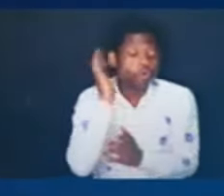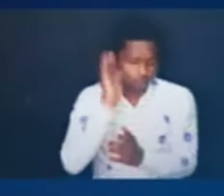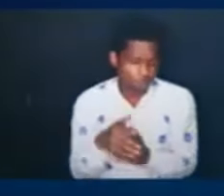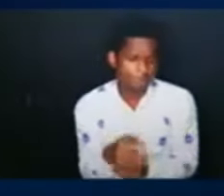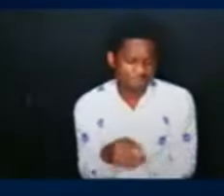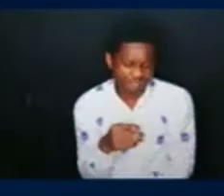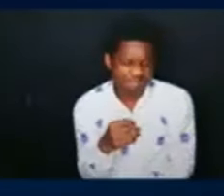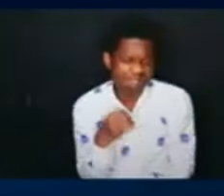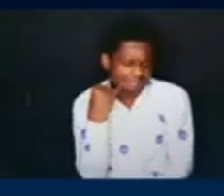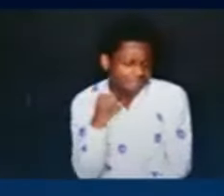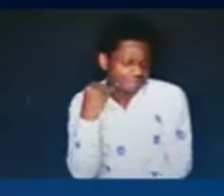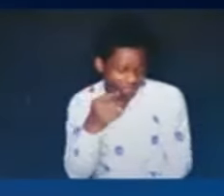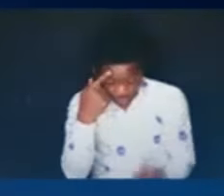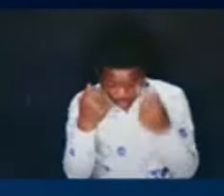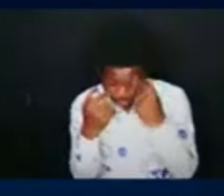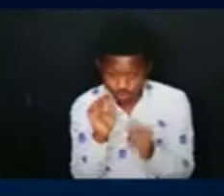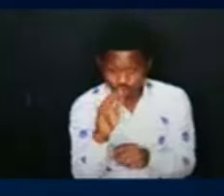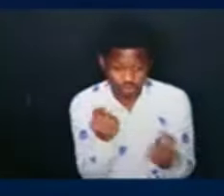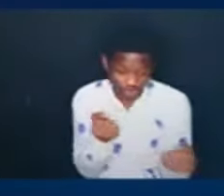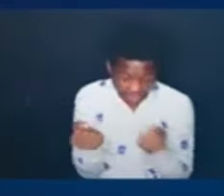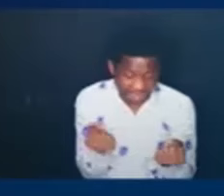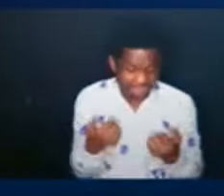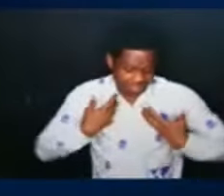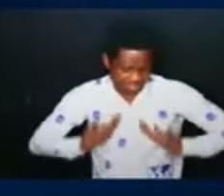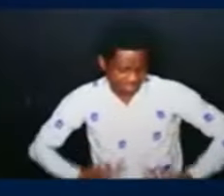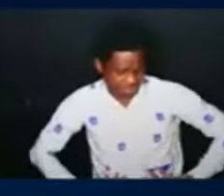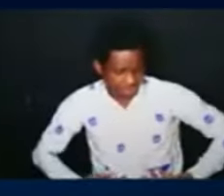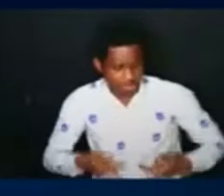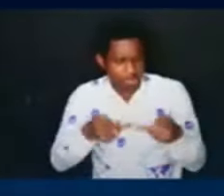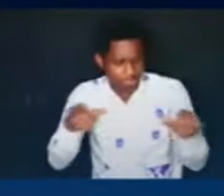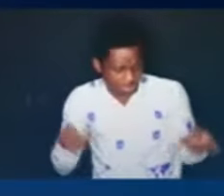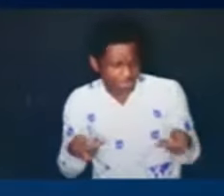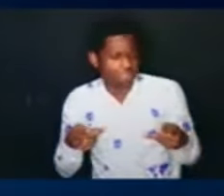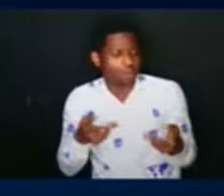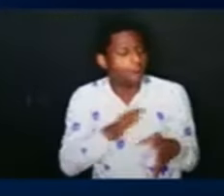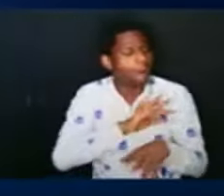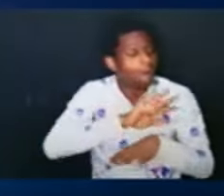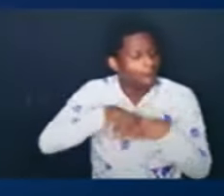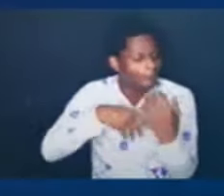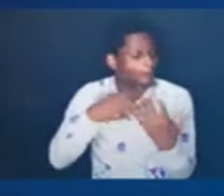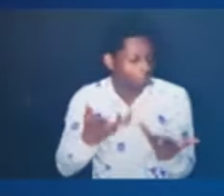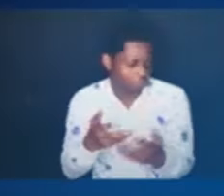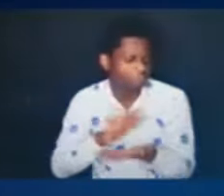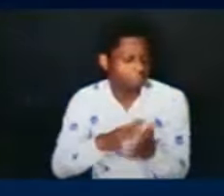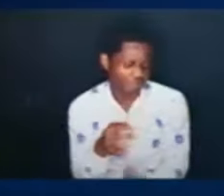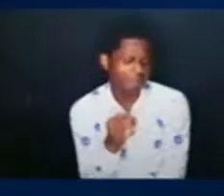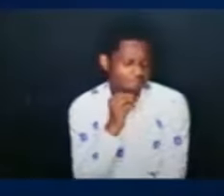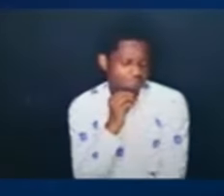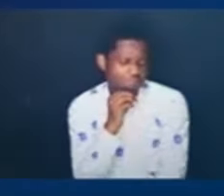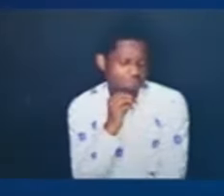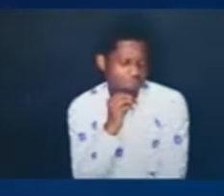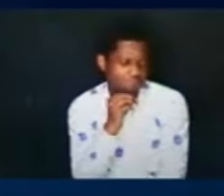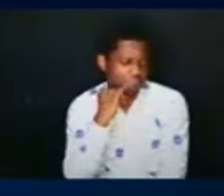the clothes you put on, the position you occupy. They may envy you for anything that you